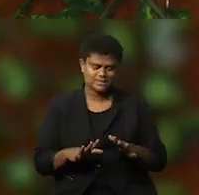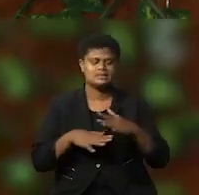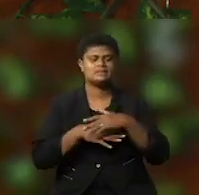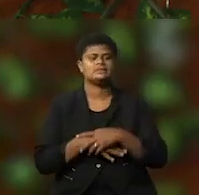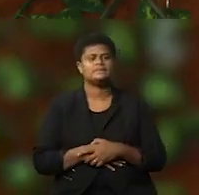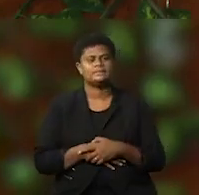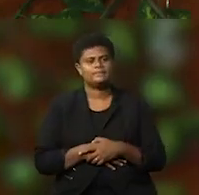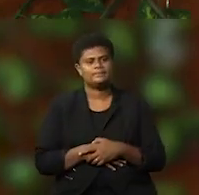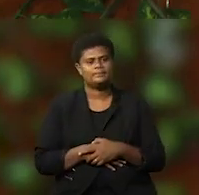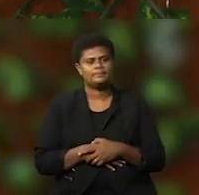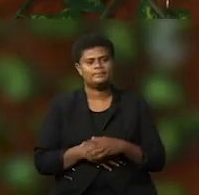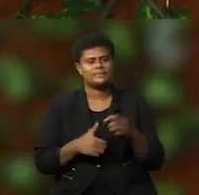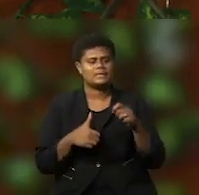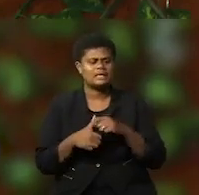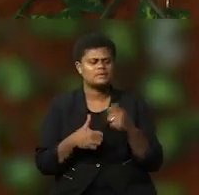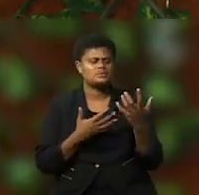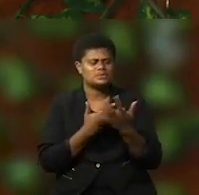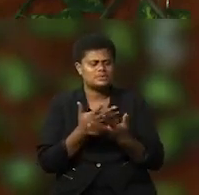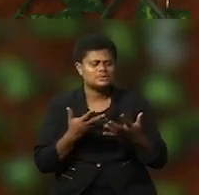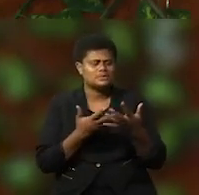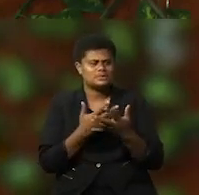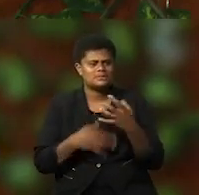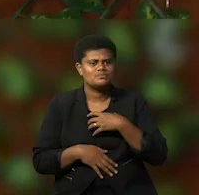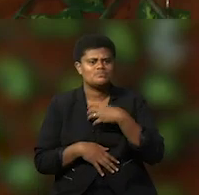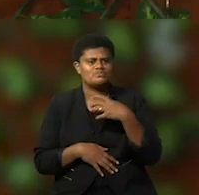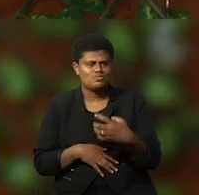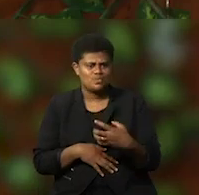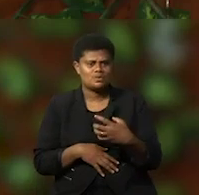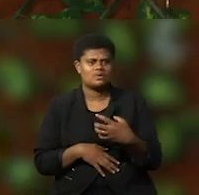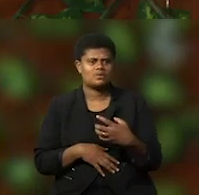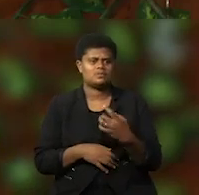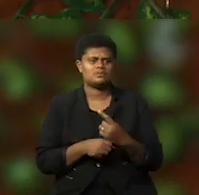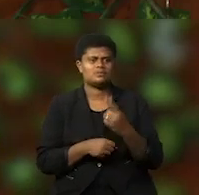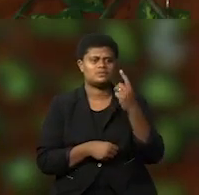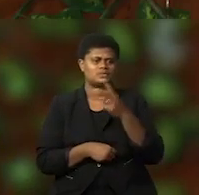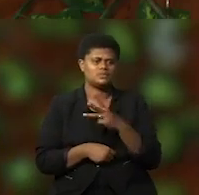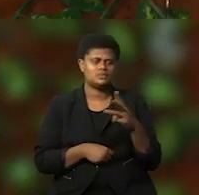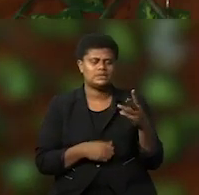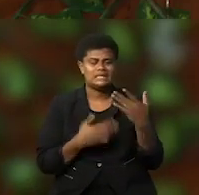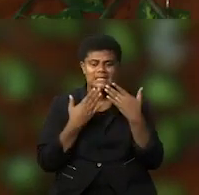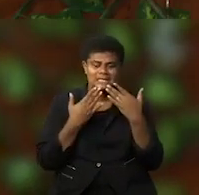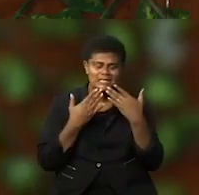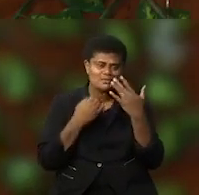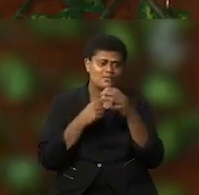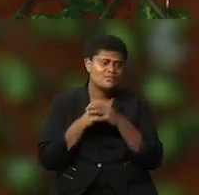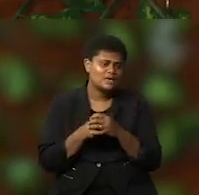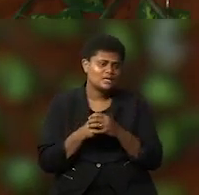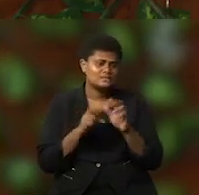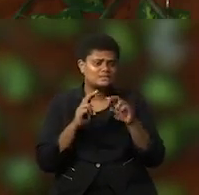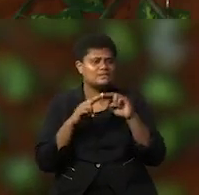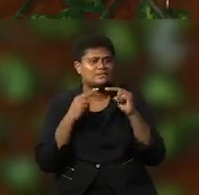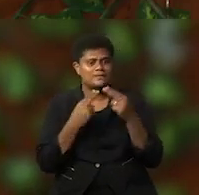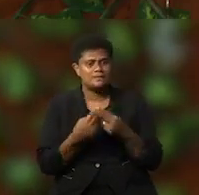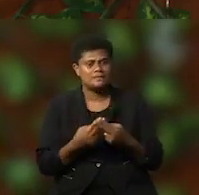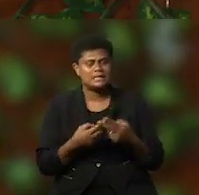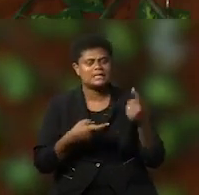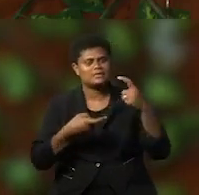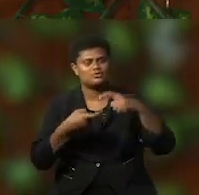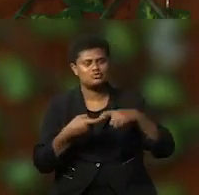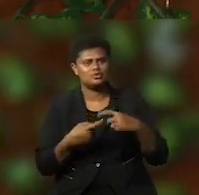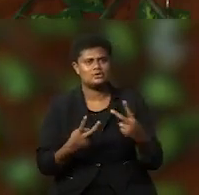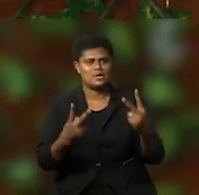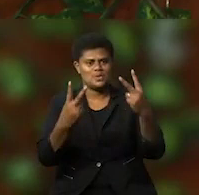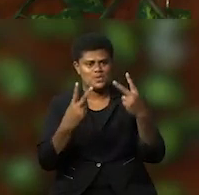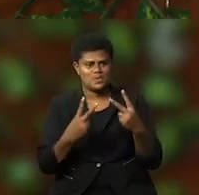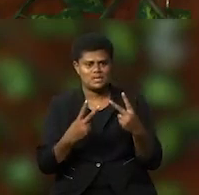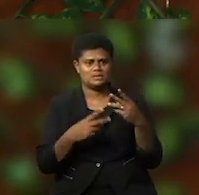and abundantly bless you as we discuss more about God's word. And also to our friends and families and to those of you who are joining us from home, let